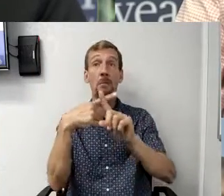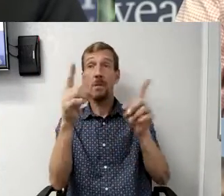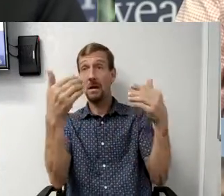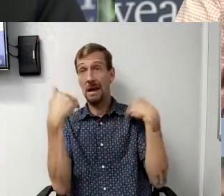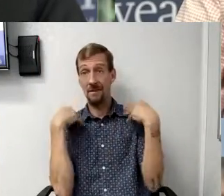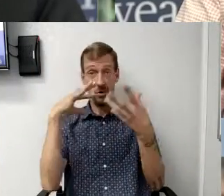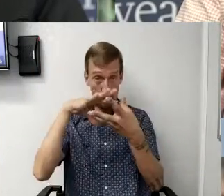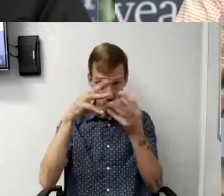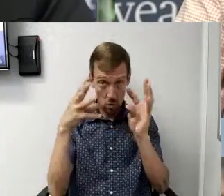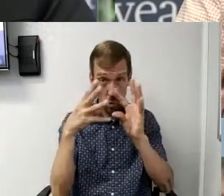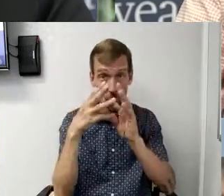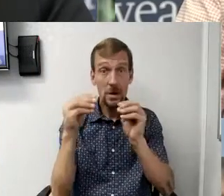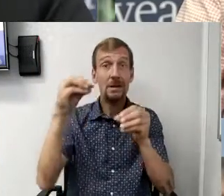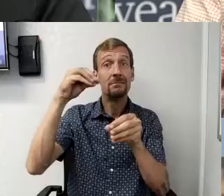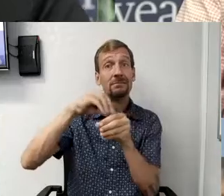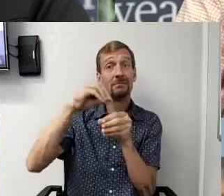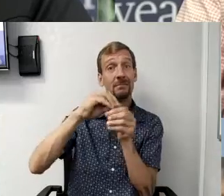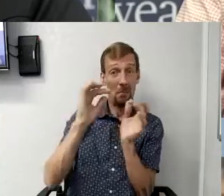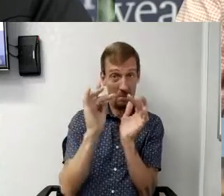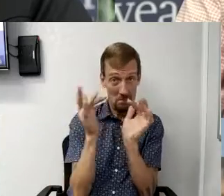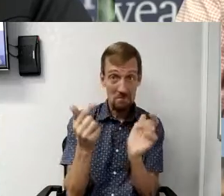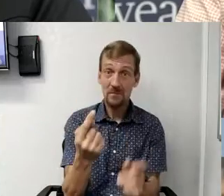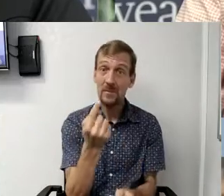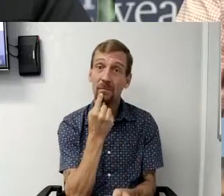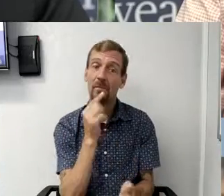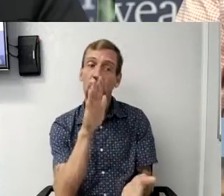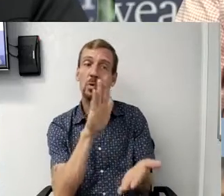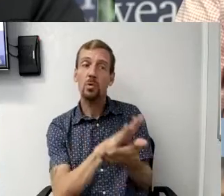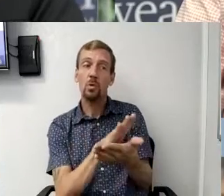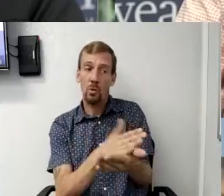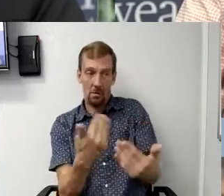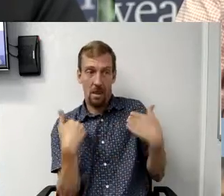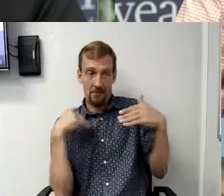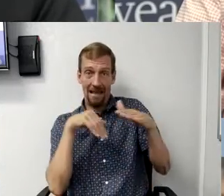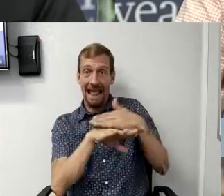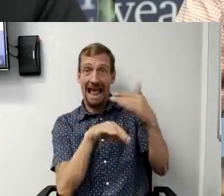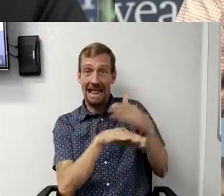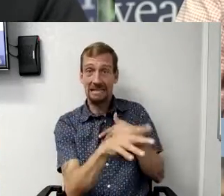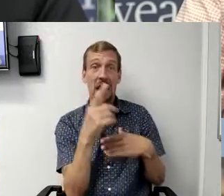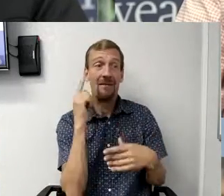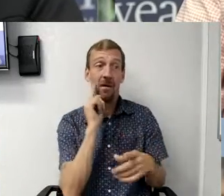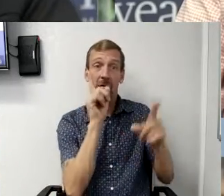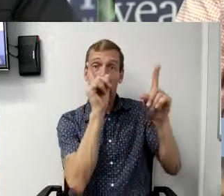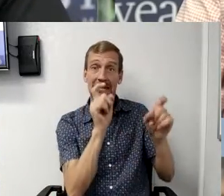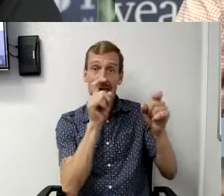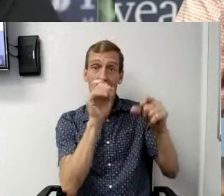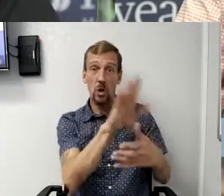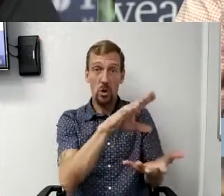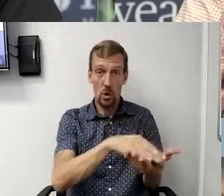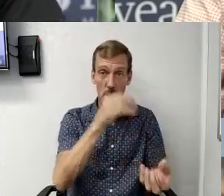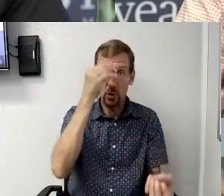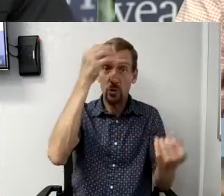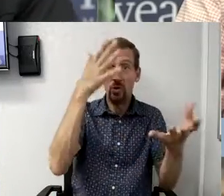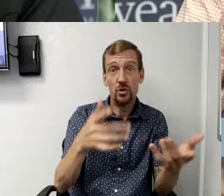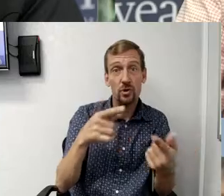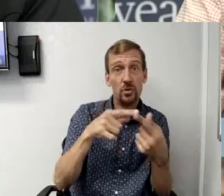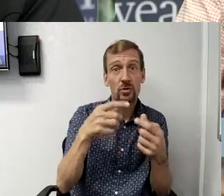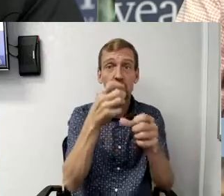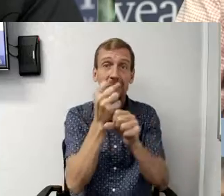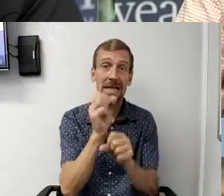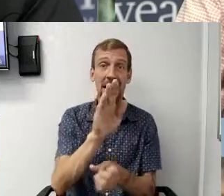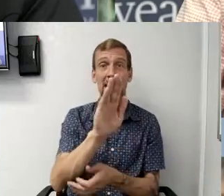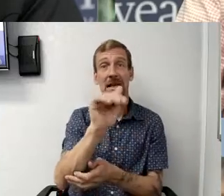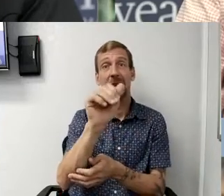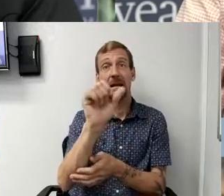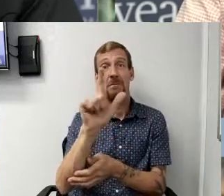the media that schools have access to testing platforms and they're able to test their students to get a baseline. We know